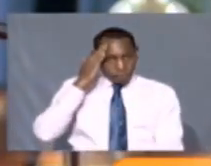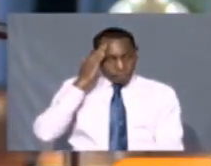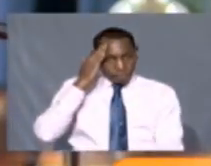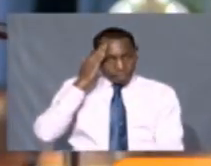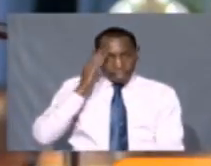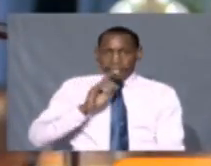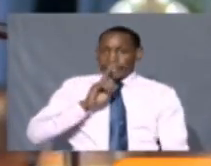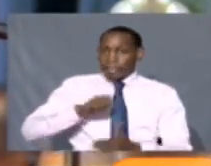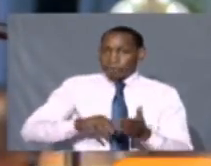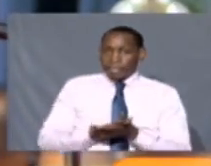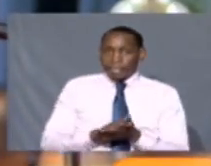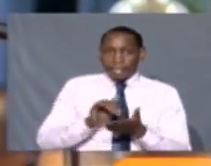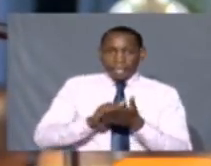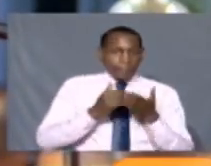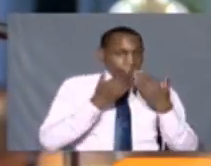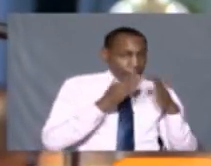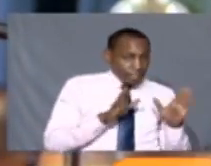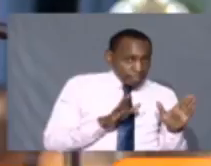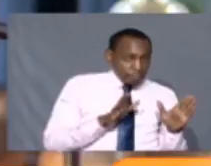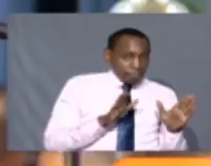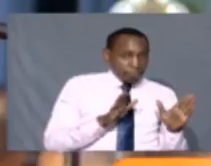have we said it's over?